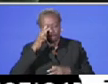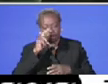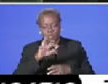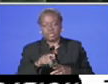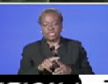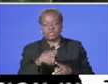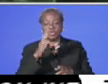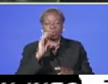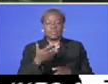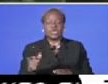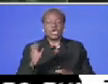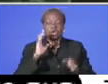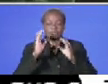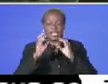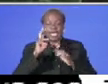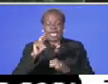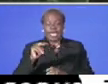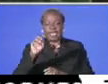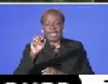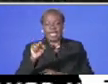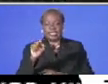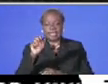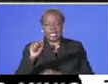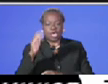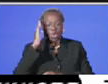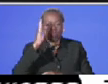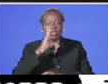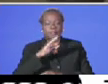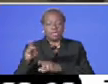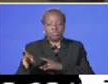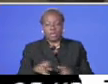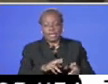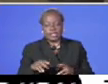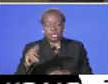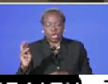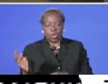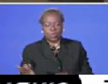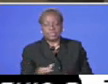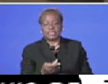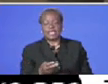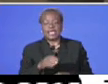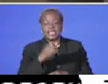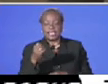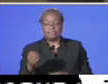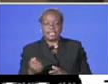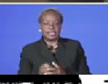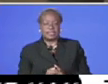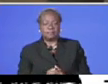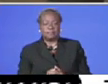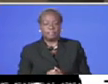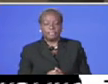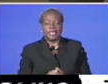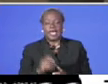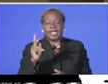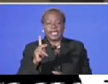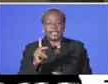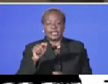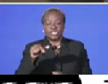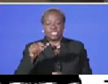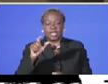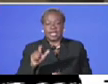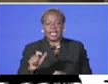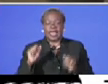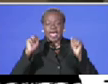conversations, and the NSA will be ready to host those events. Now, prior to COVID, the Kendall G. L. Isaacs Gym was